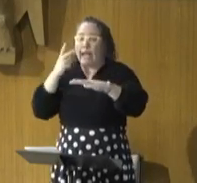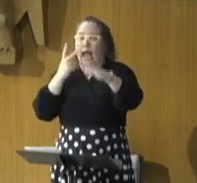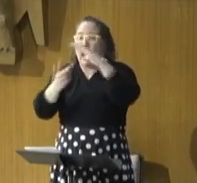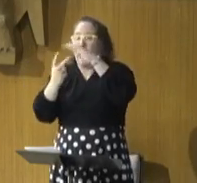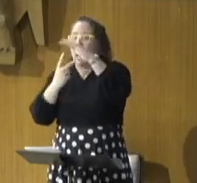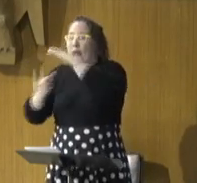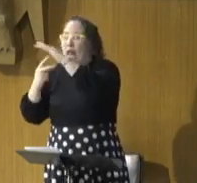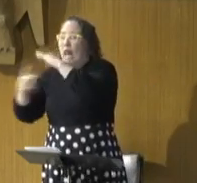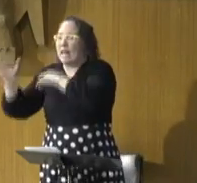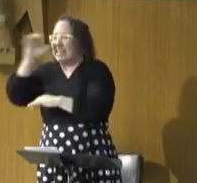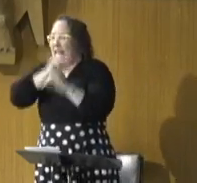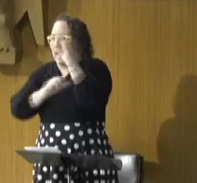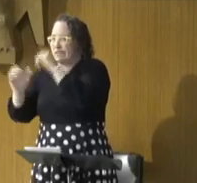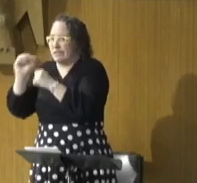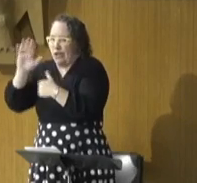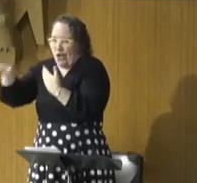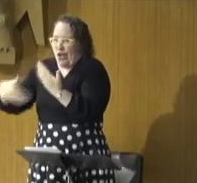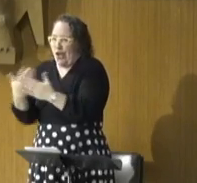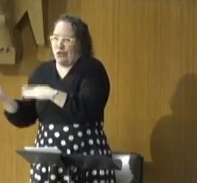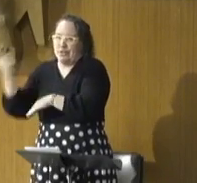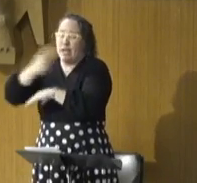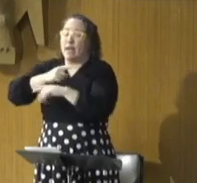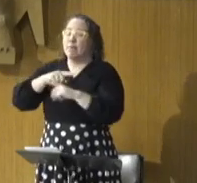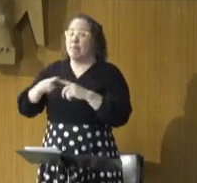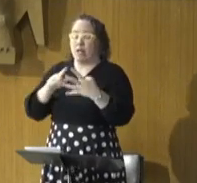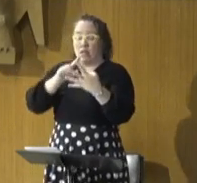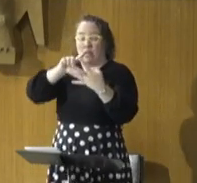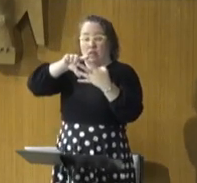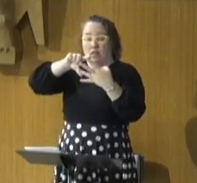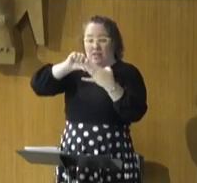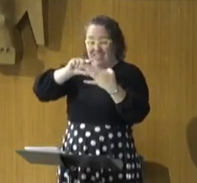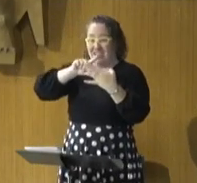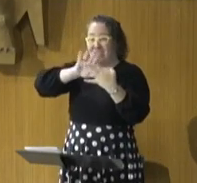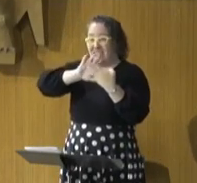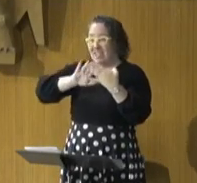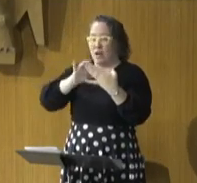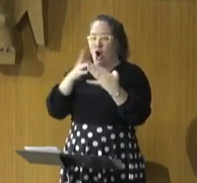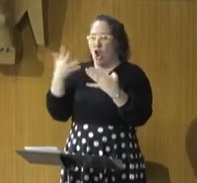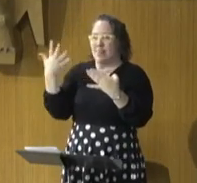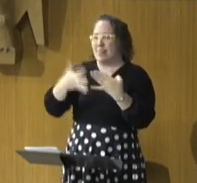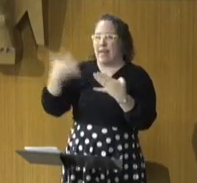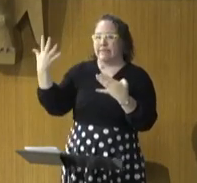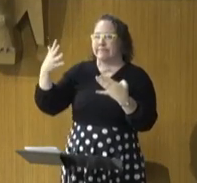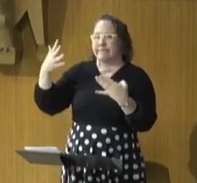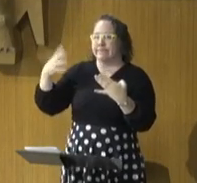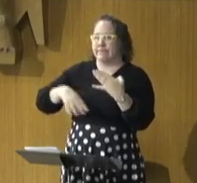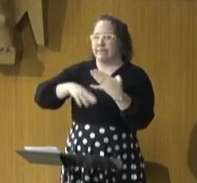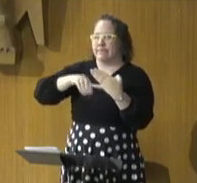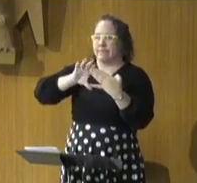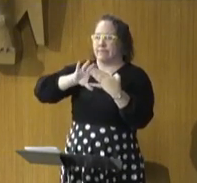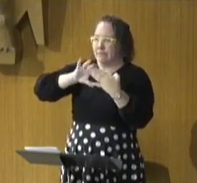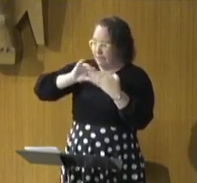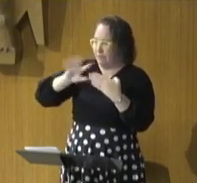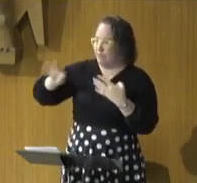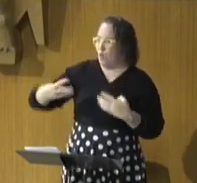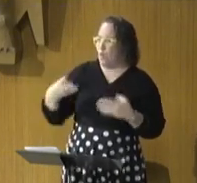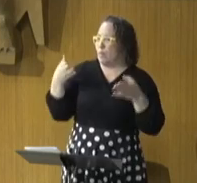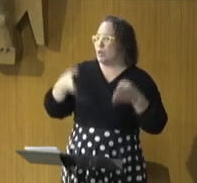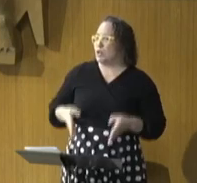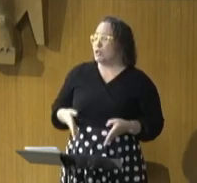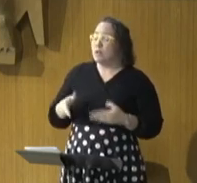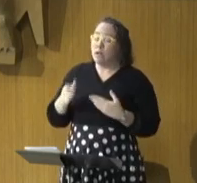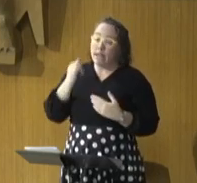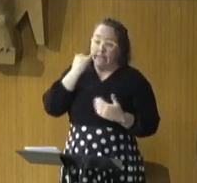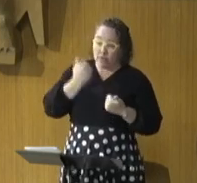day. But the point is that these three refugees are not left alone in their hour of need. Whether or not they